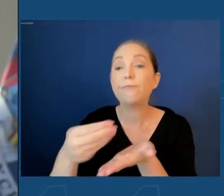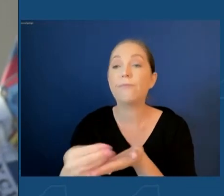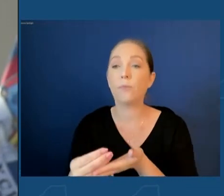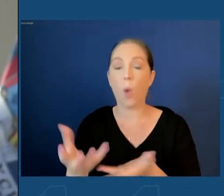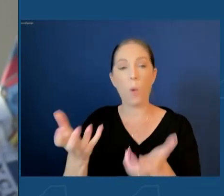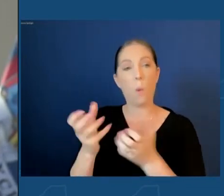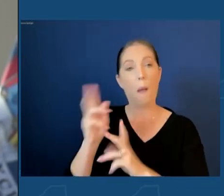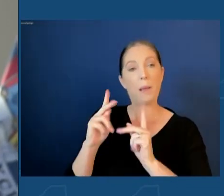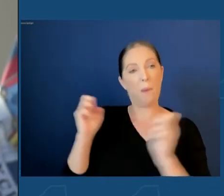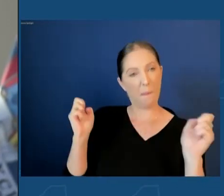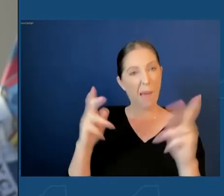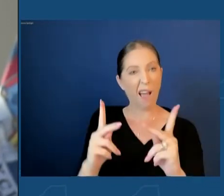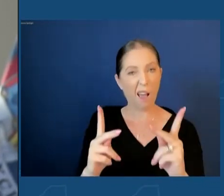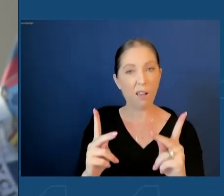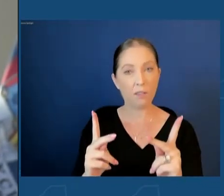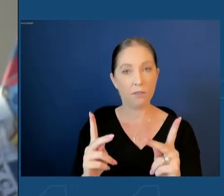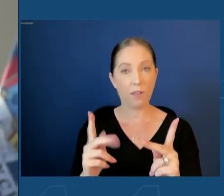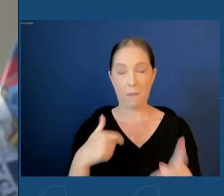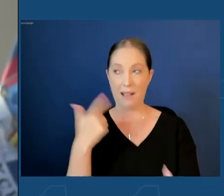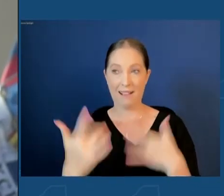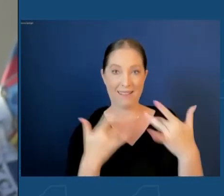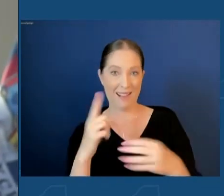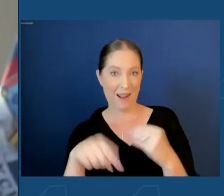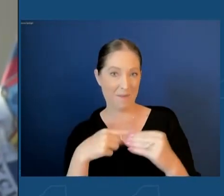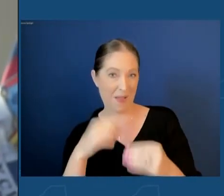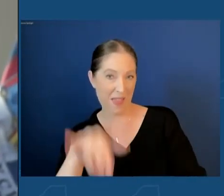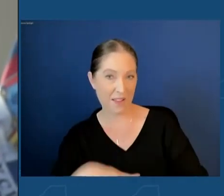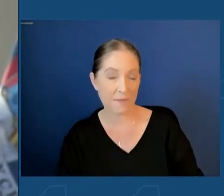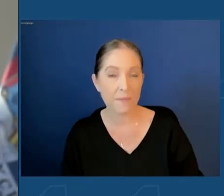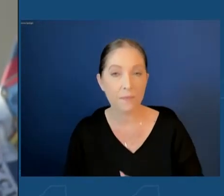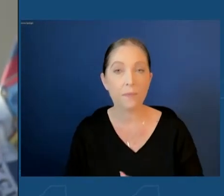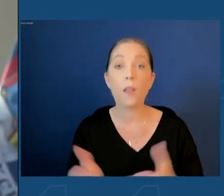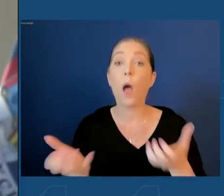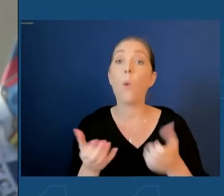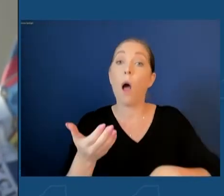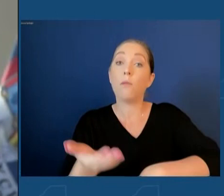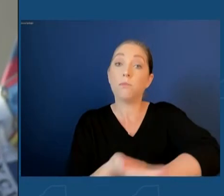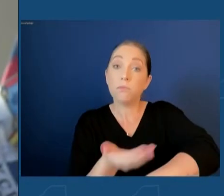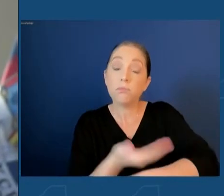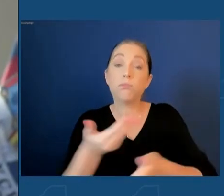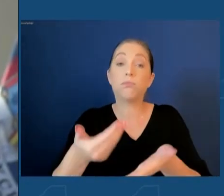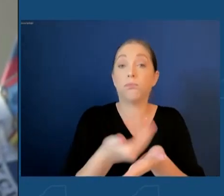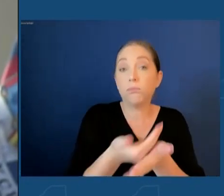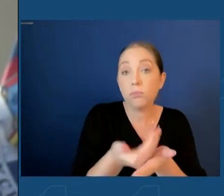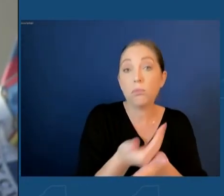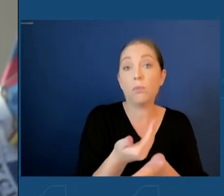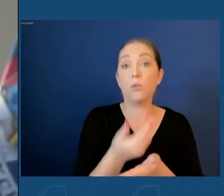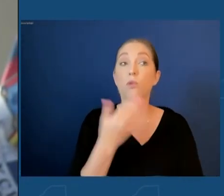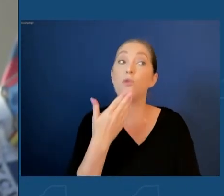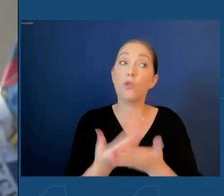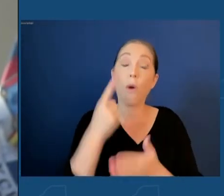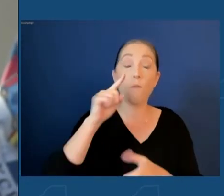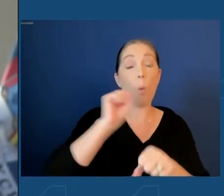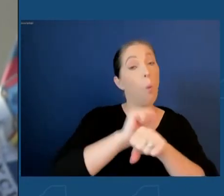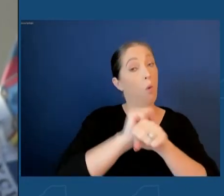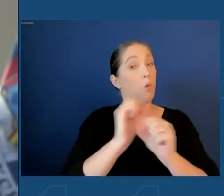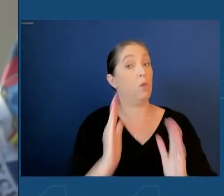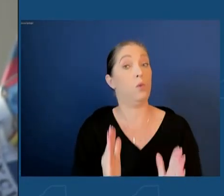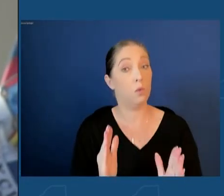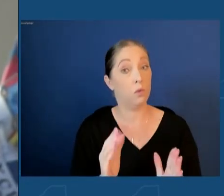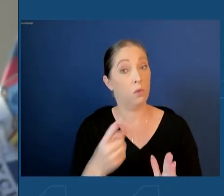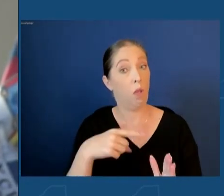And that's what I'm so excited about. I also want to make sure these upgrades are good for our airline workers and our airport workers. They deserve a